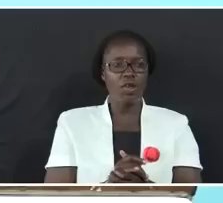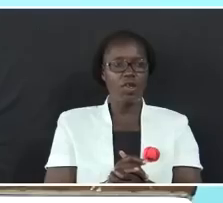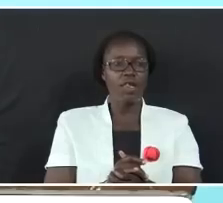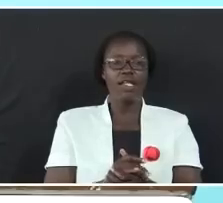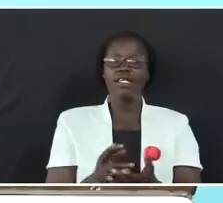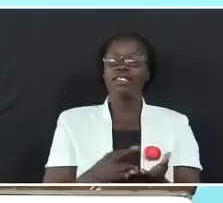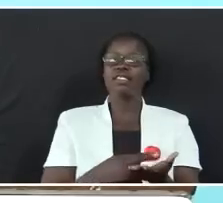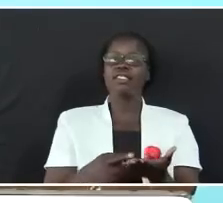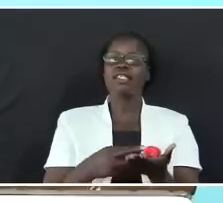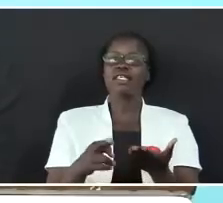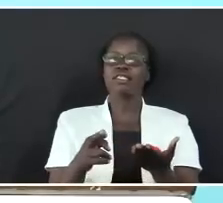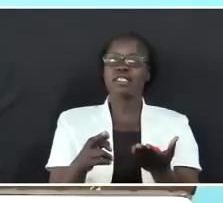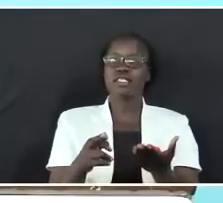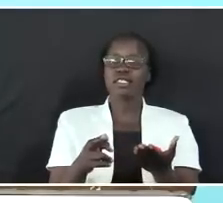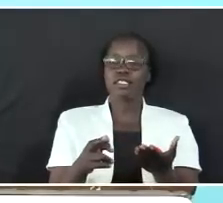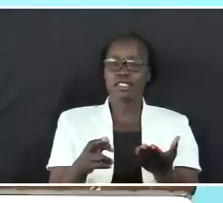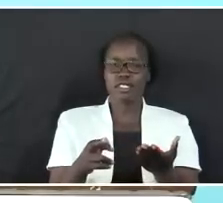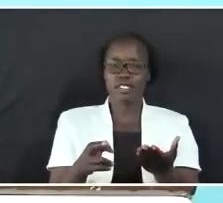the righteous